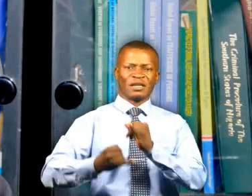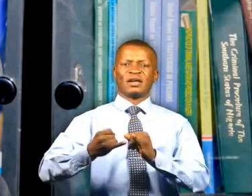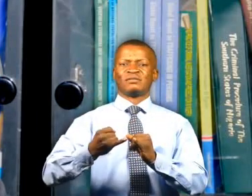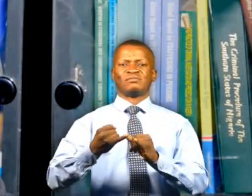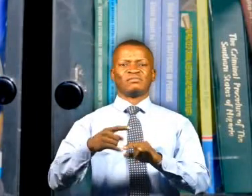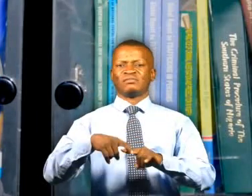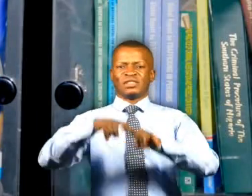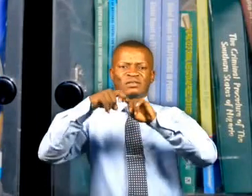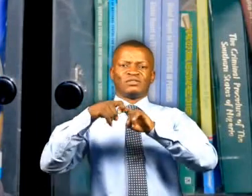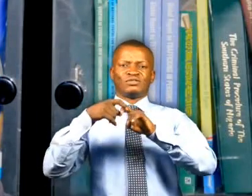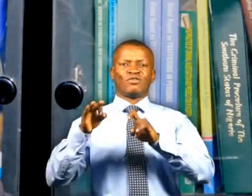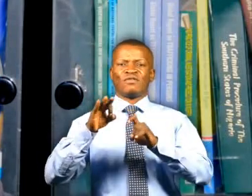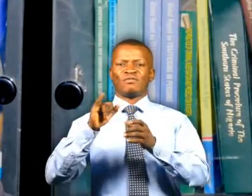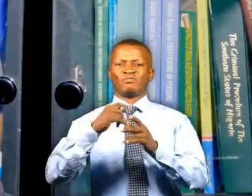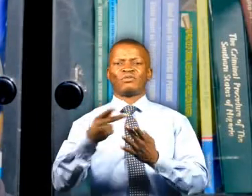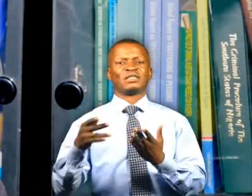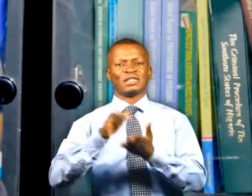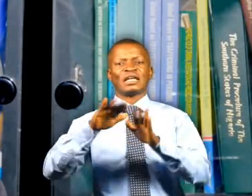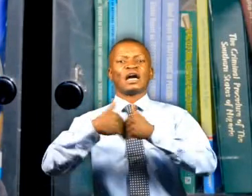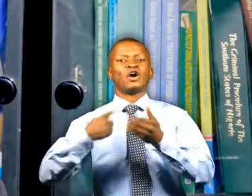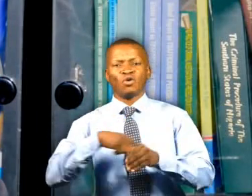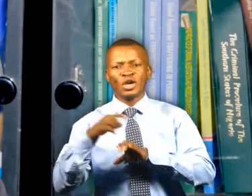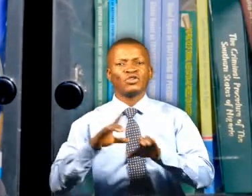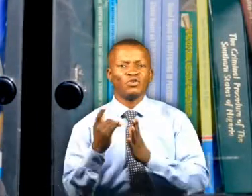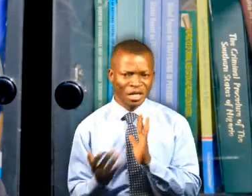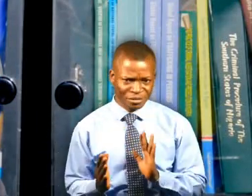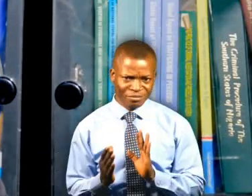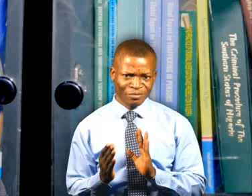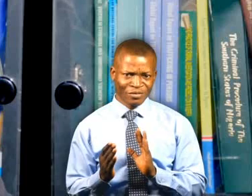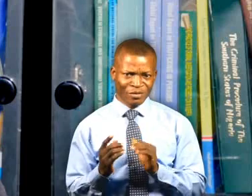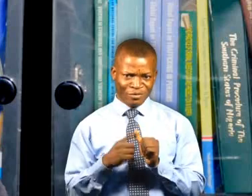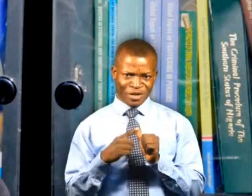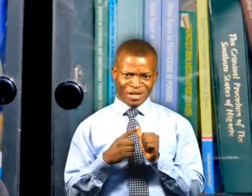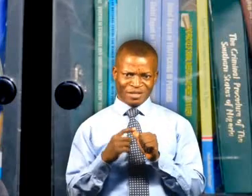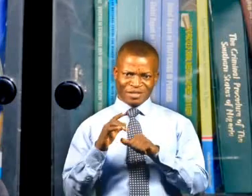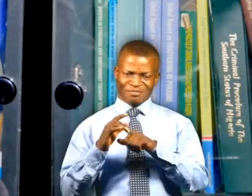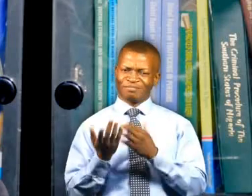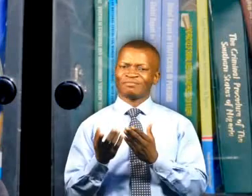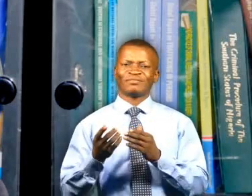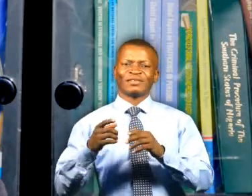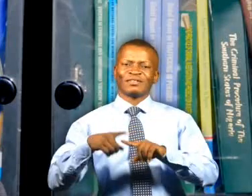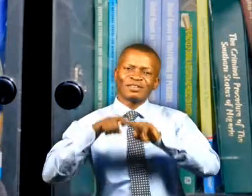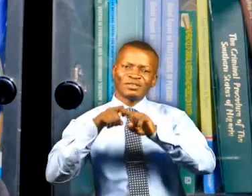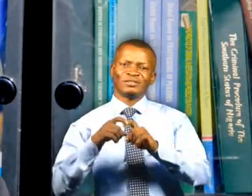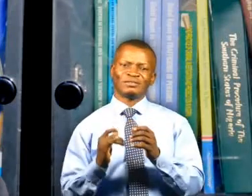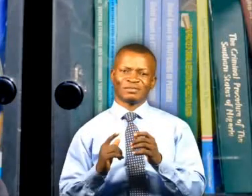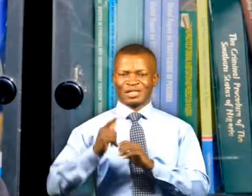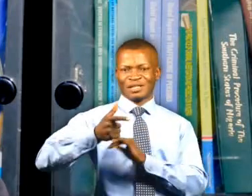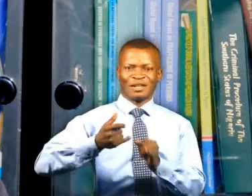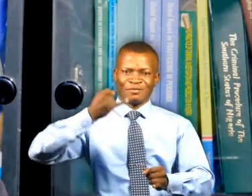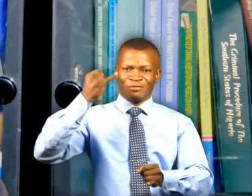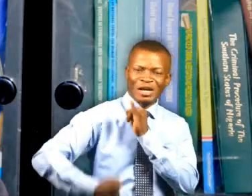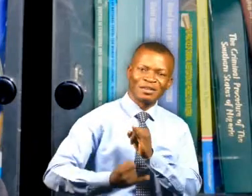the final order of forfeiture. So that is how we do it. Interim order first, then the final order